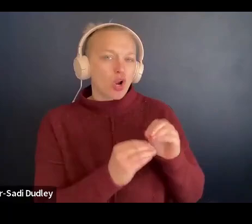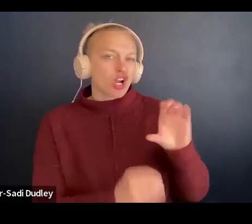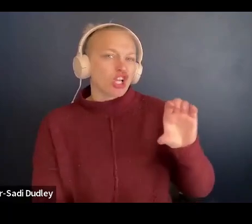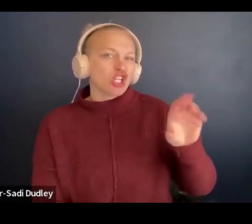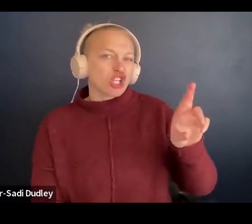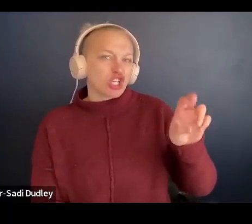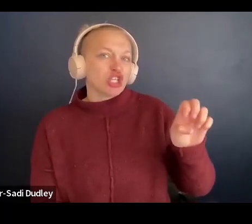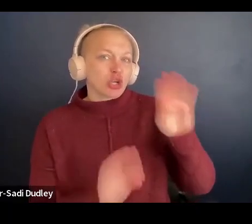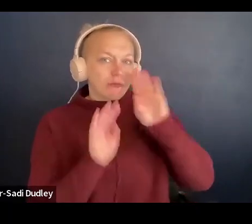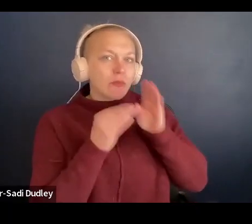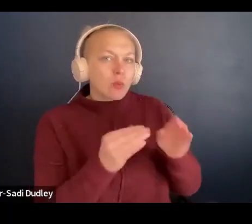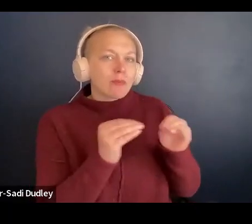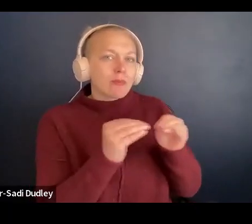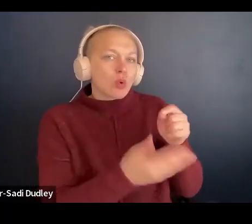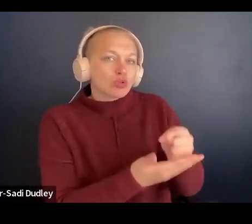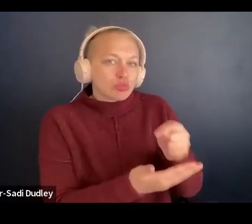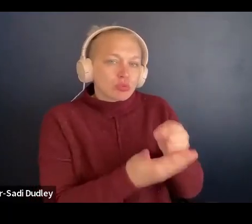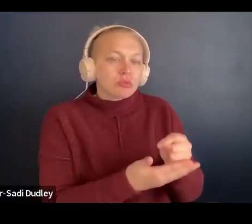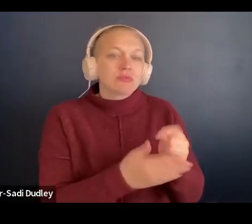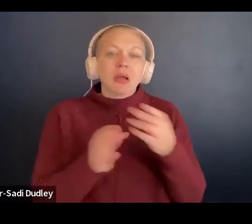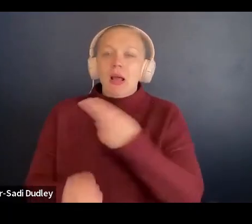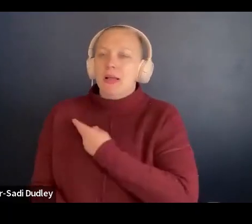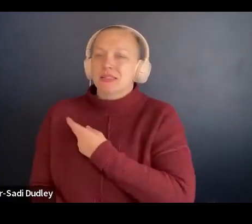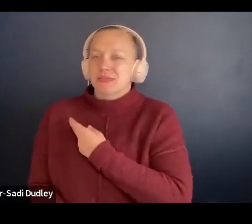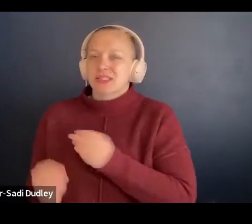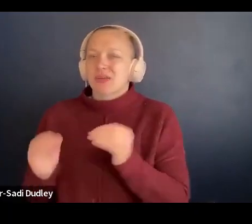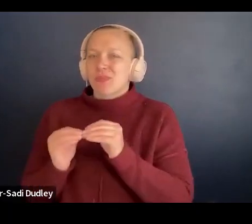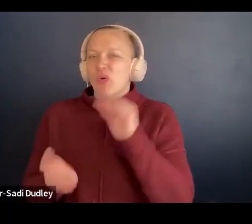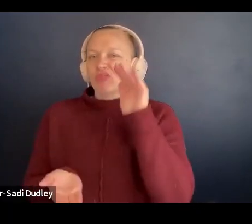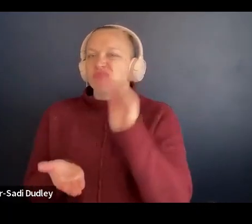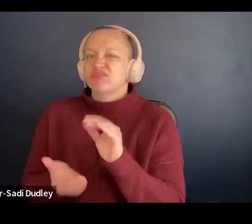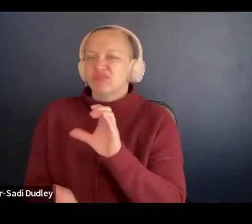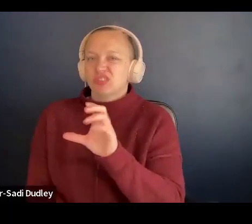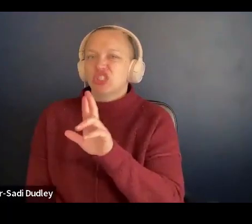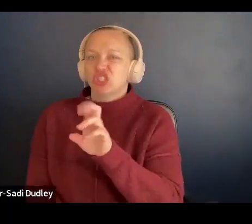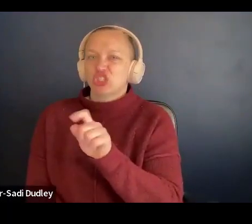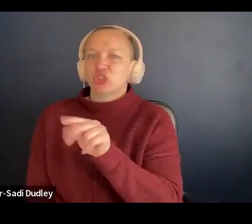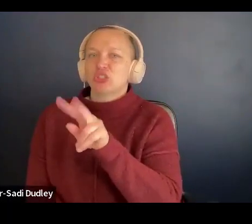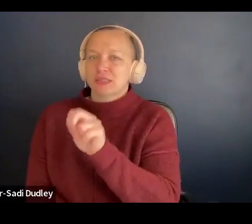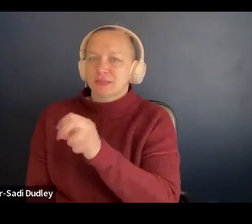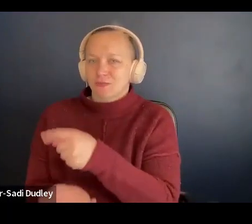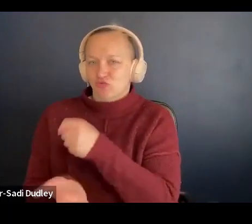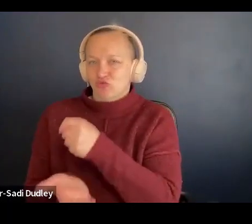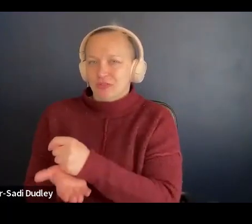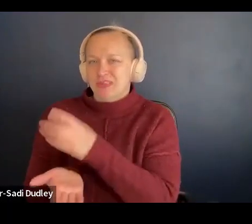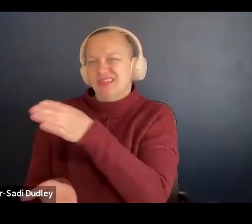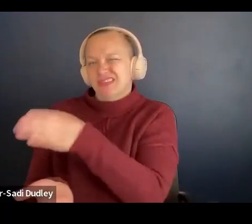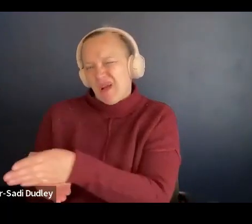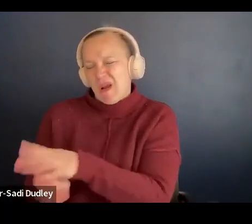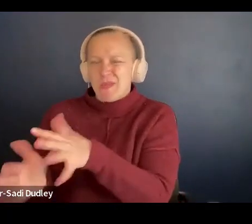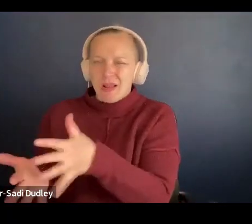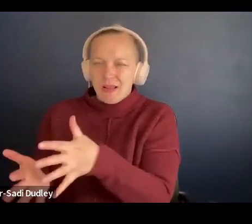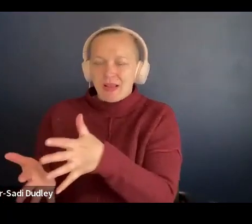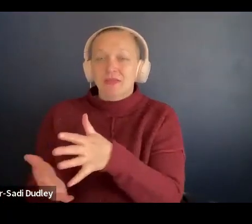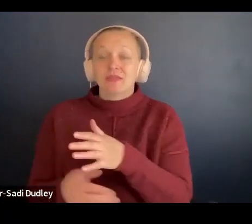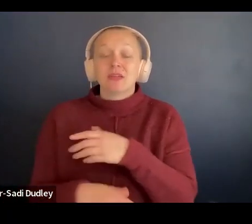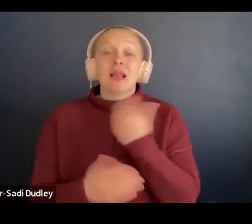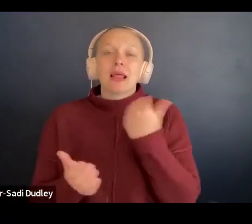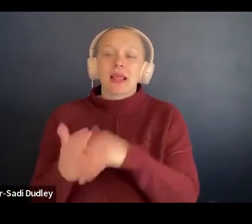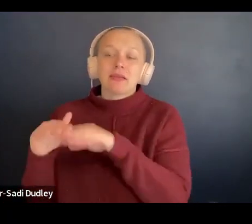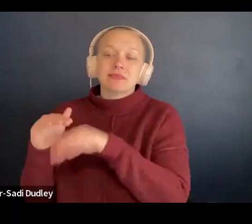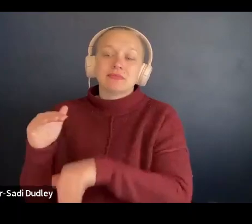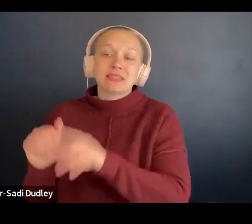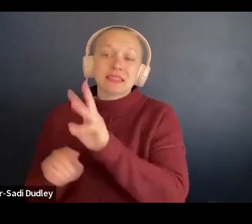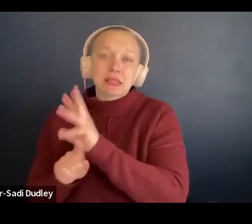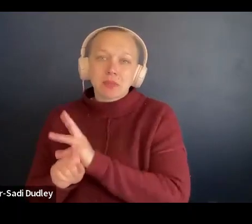really major curative treatments have stopped. And then also that prognosis of 6 months or less should be there for hospice care. But again, one